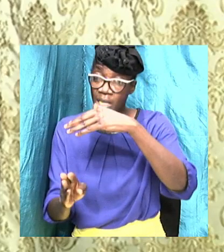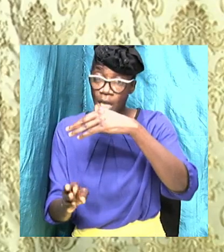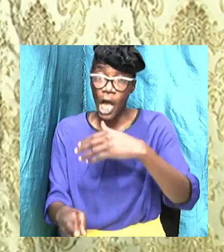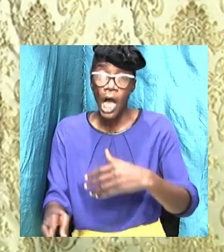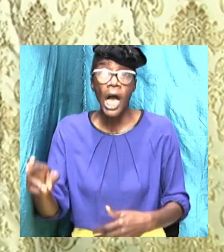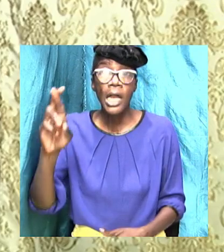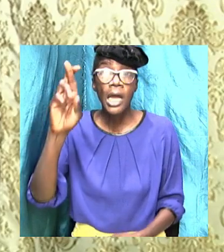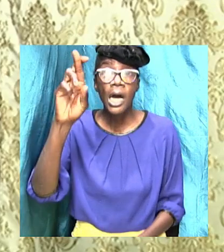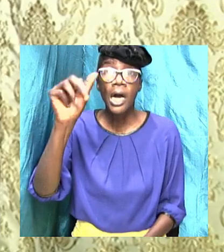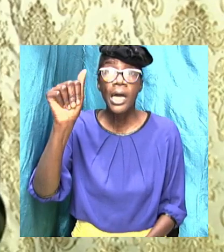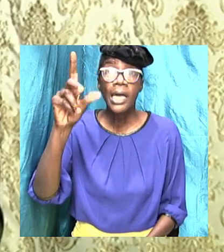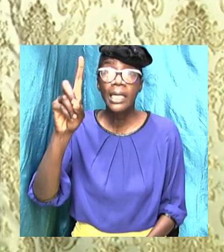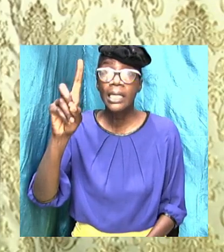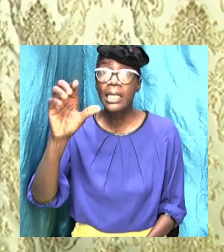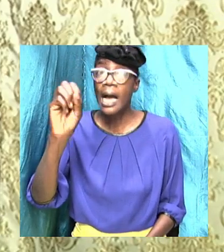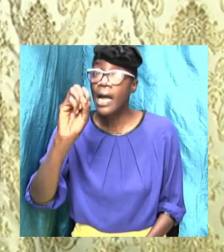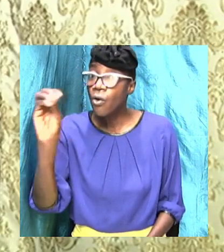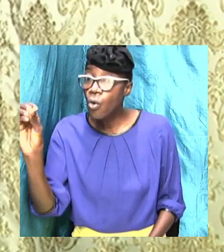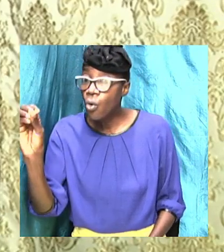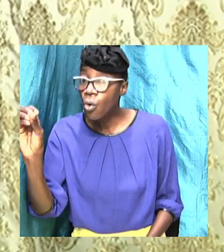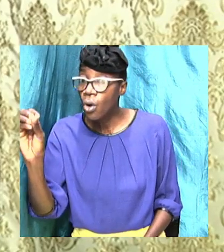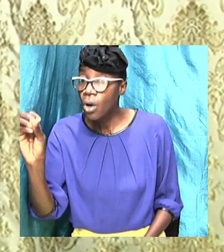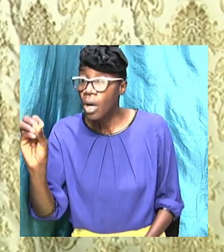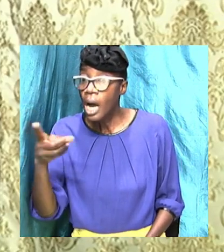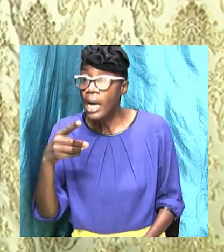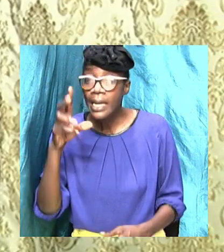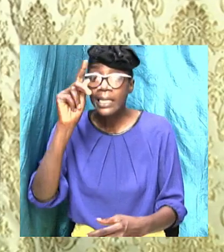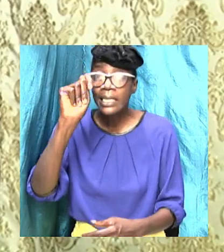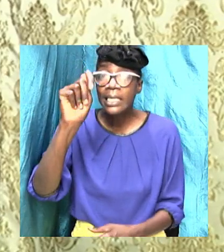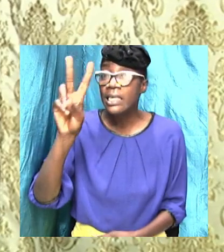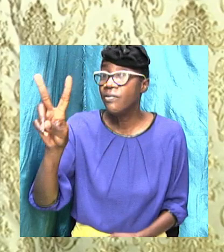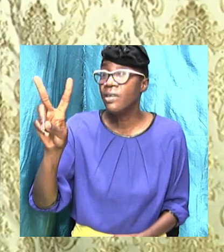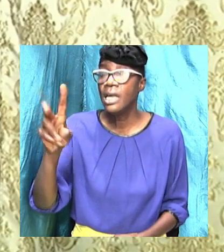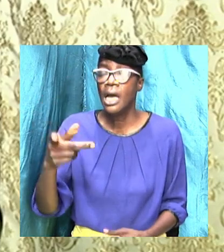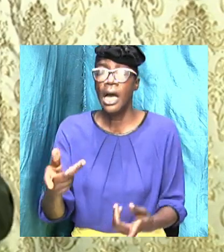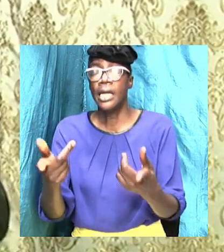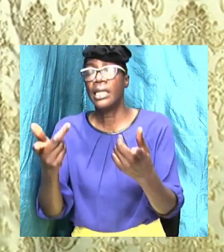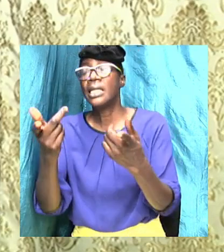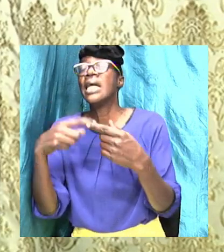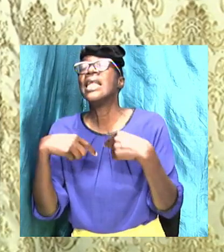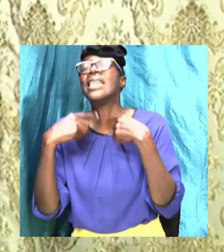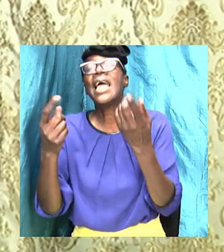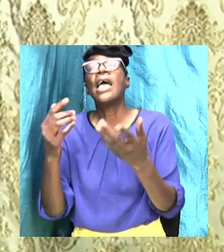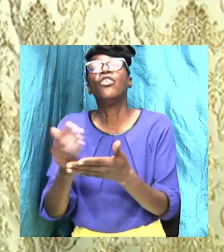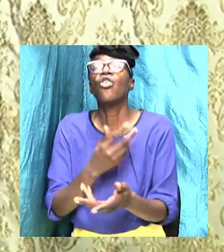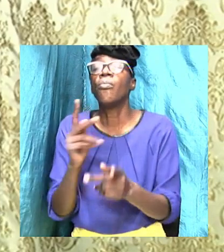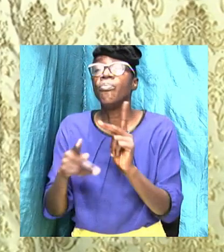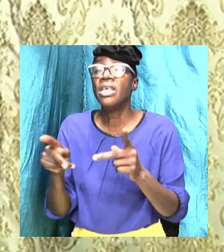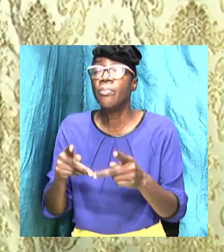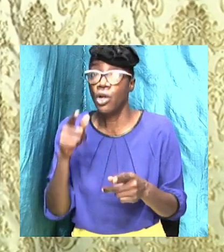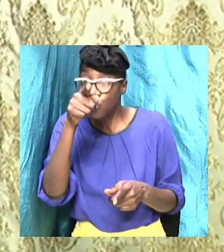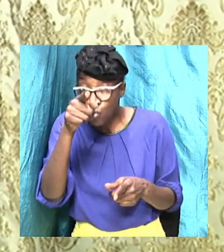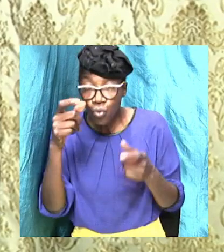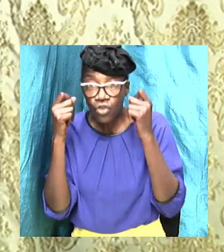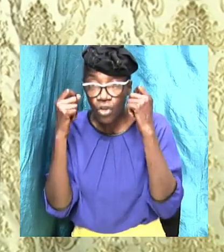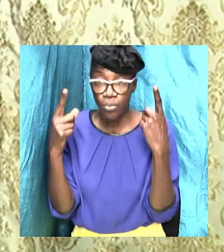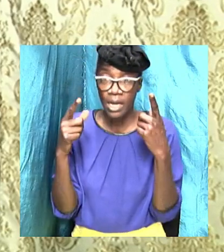TV. Amen. And they tell folks some things and you'll be surprised. And when it don't happen, when it don't come